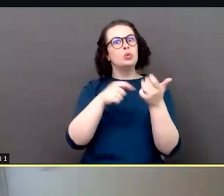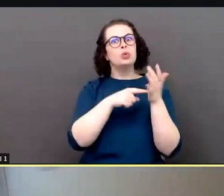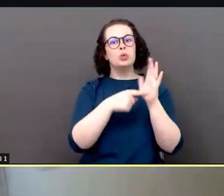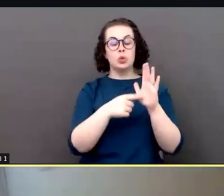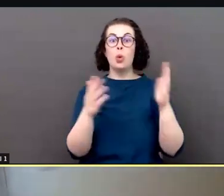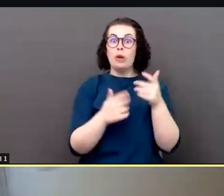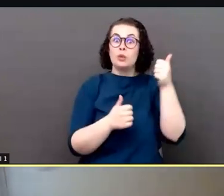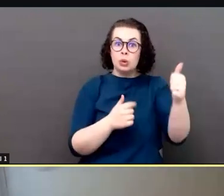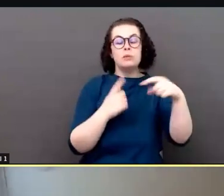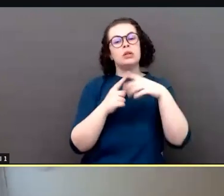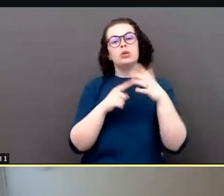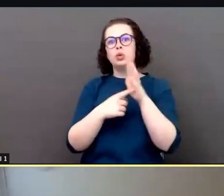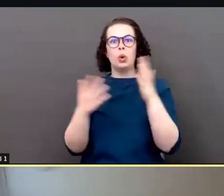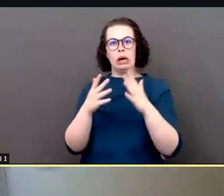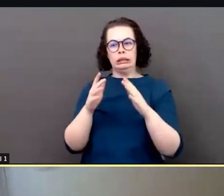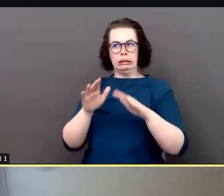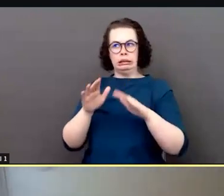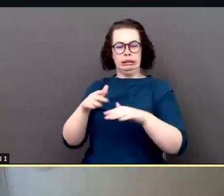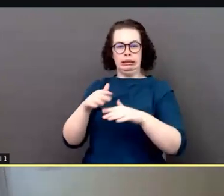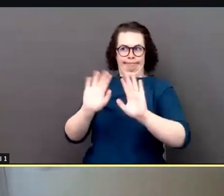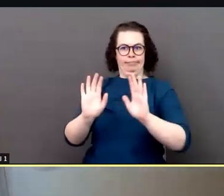experience tells us that if we don't do,